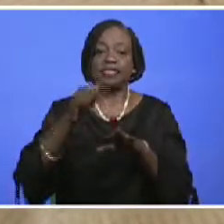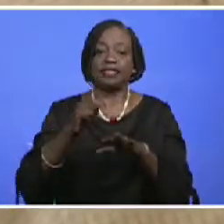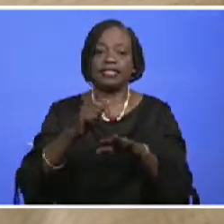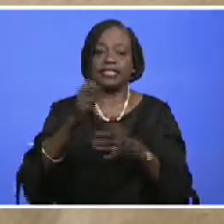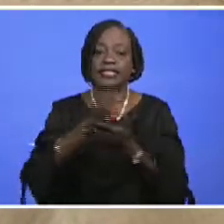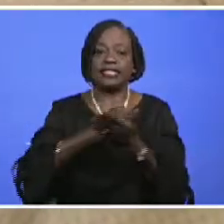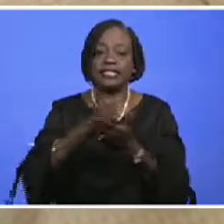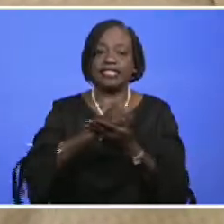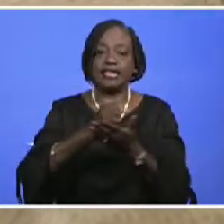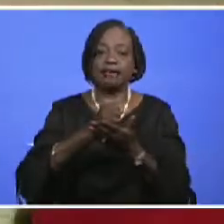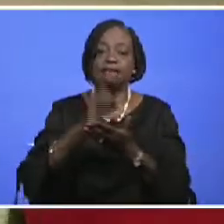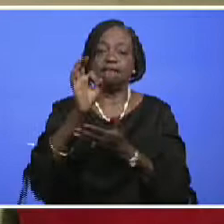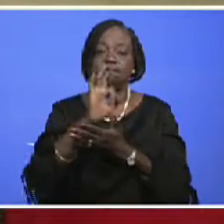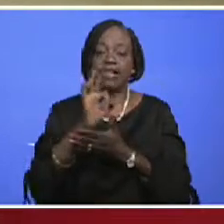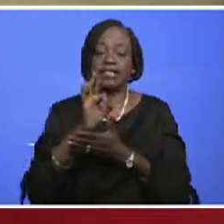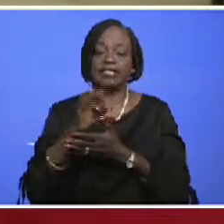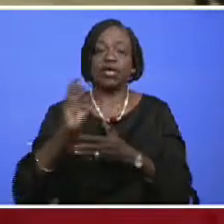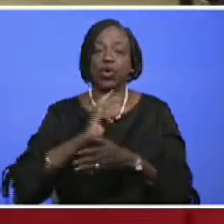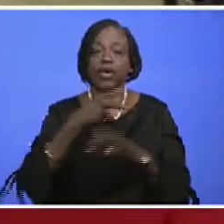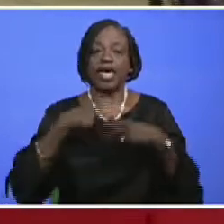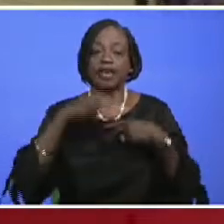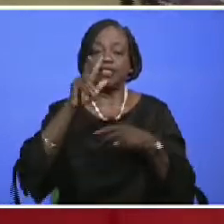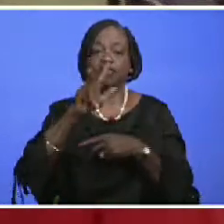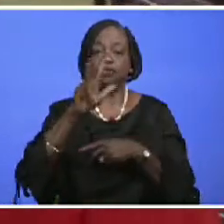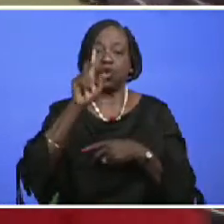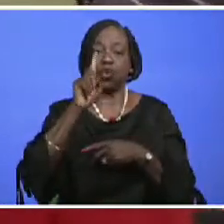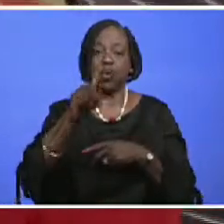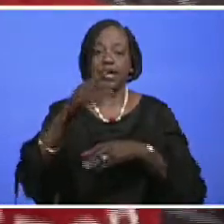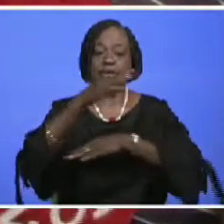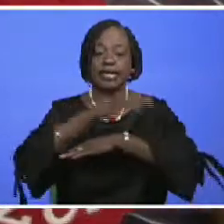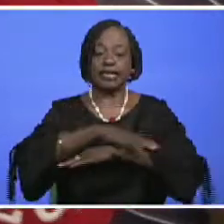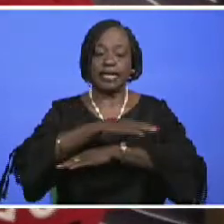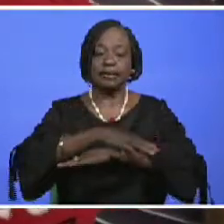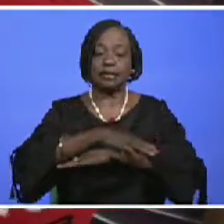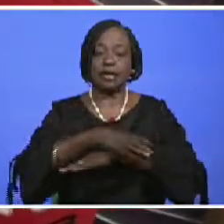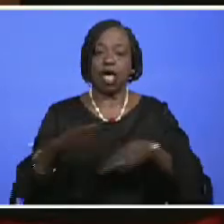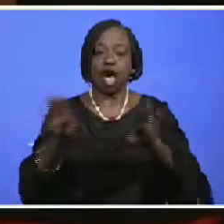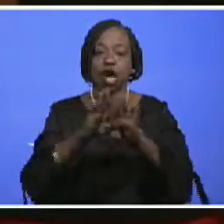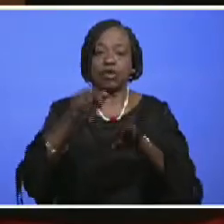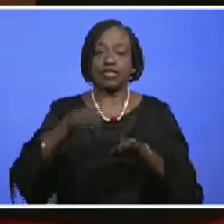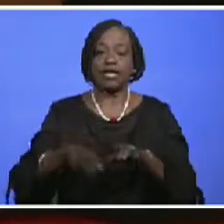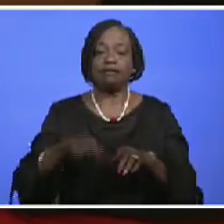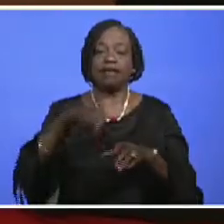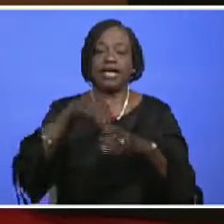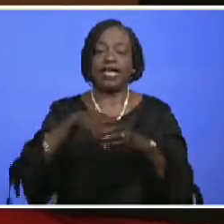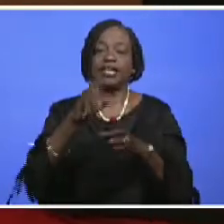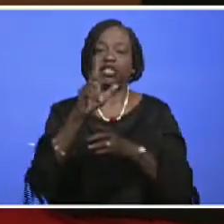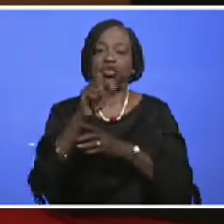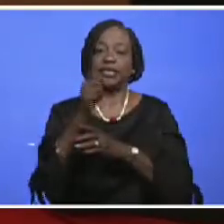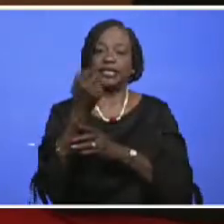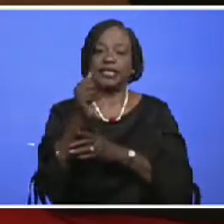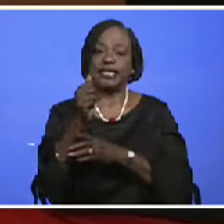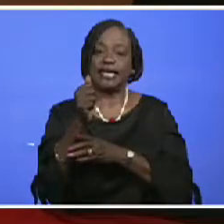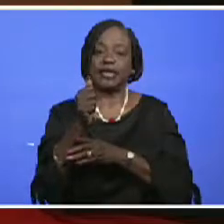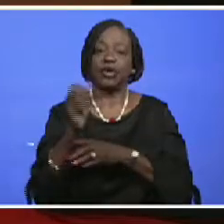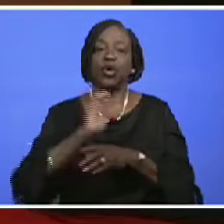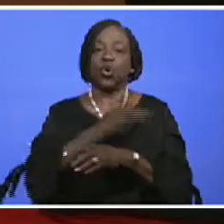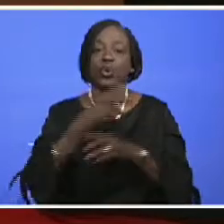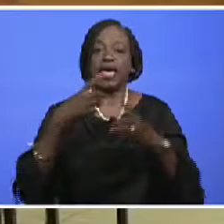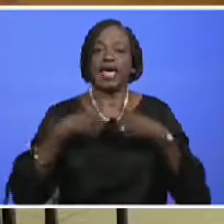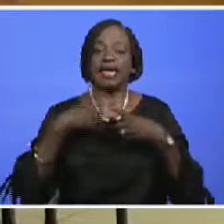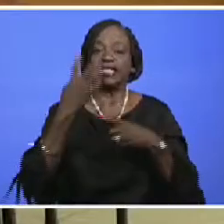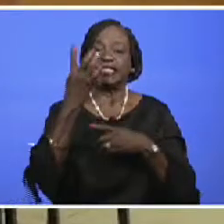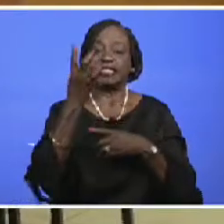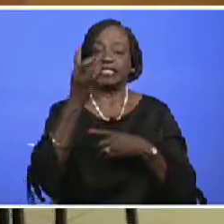31 tables. When I closed down in 2010, we had 17 tables, because most of the people had